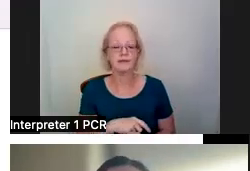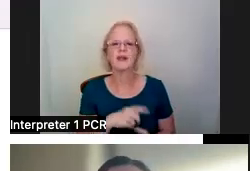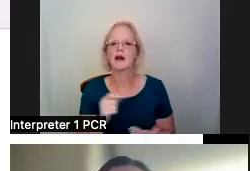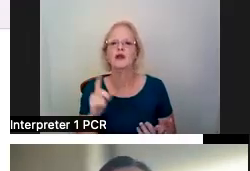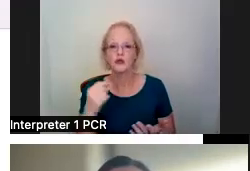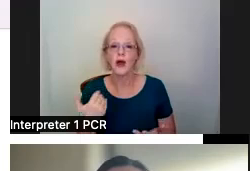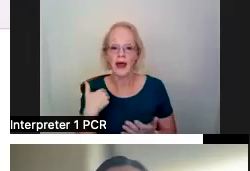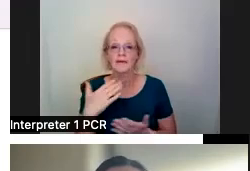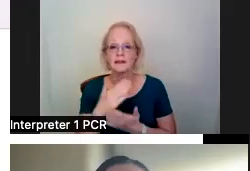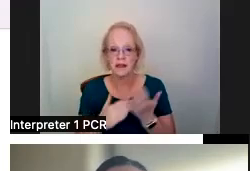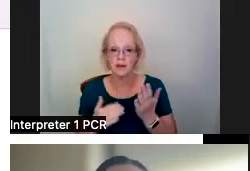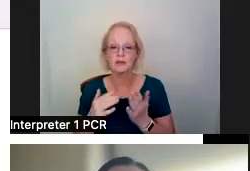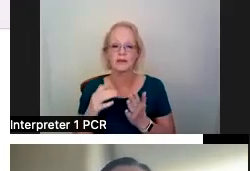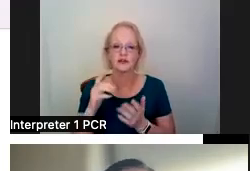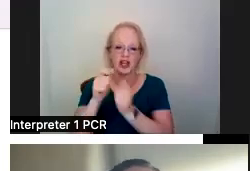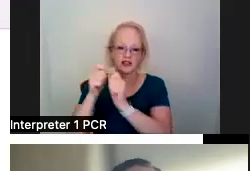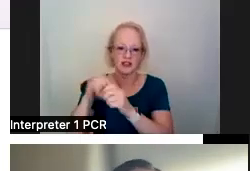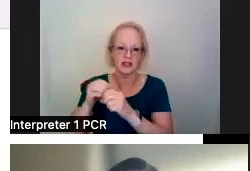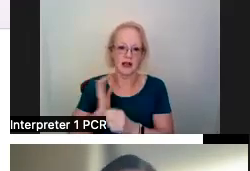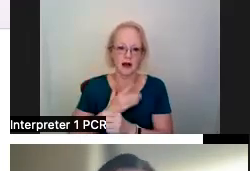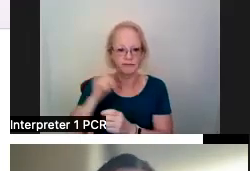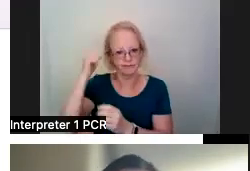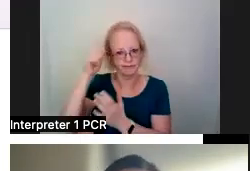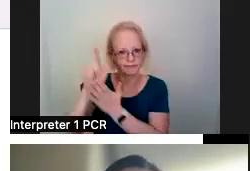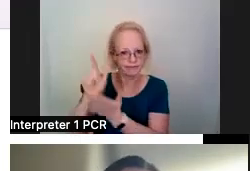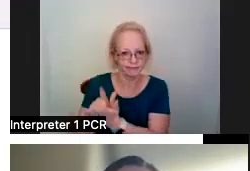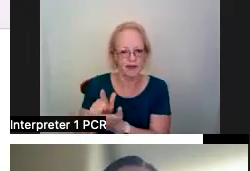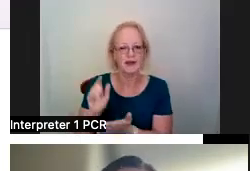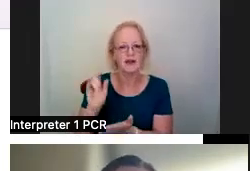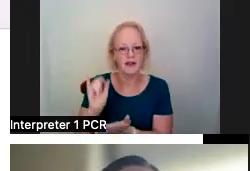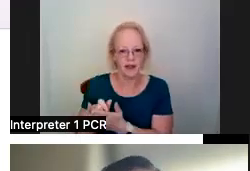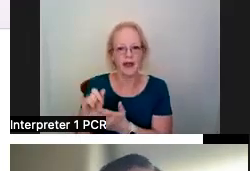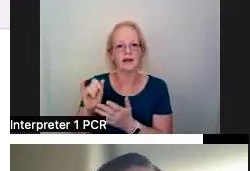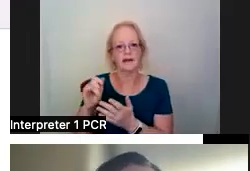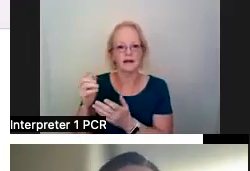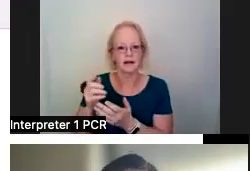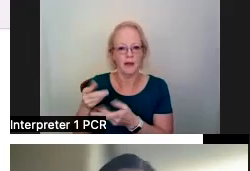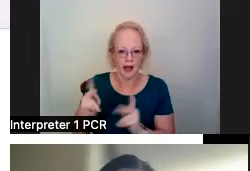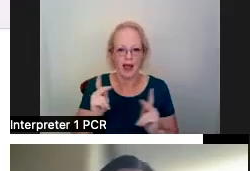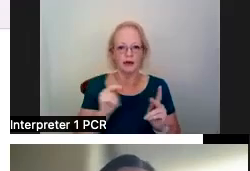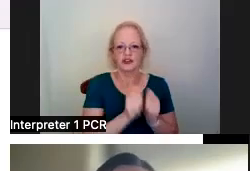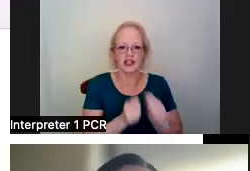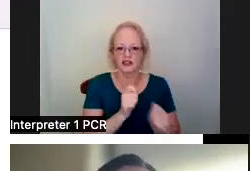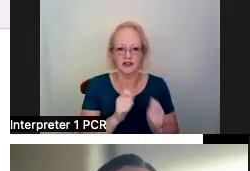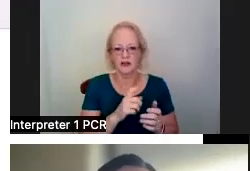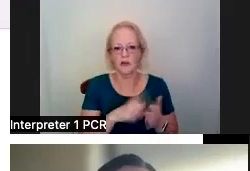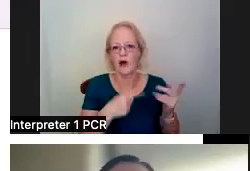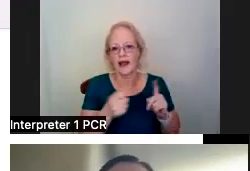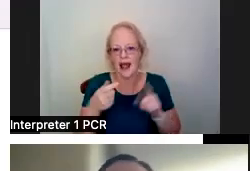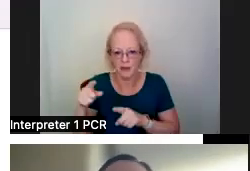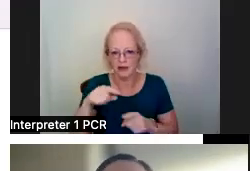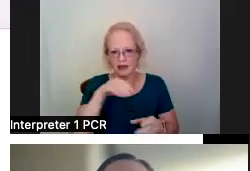changes recently that really impact what types of solutions can be possible inside of employer plans and